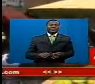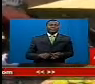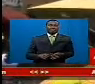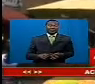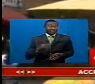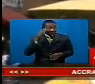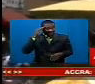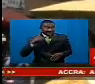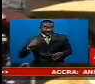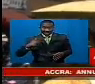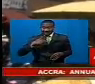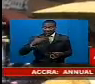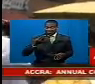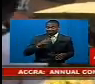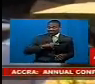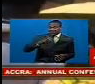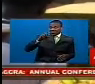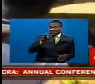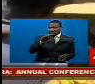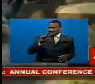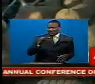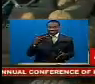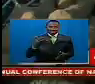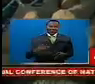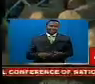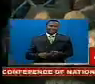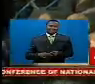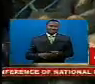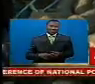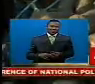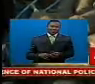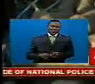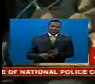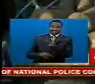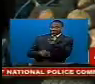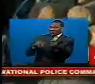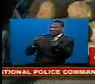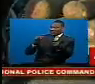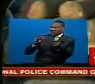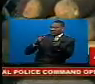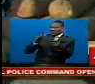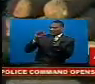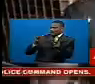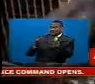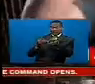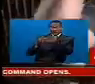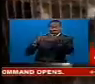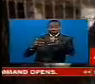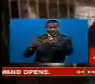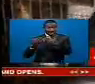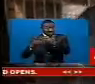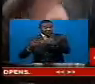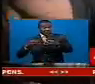You understand? Because maybe I want to go to Tema. Or I want to get to my shop. Angela Cole is the leader of the Yam Sellers